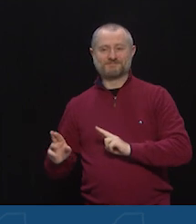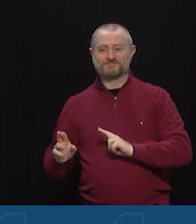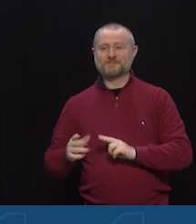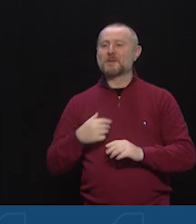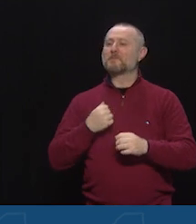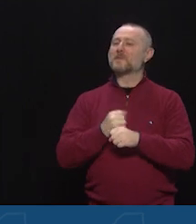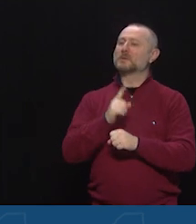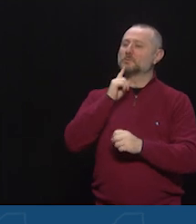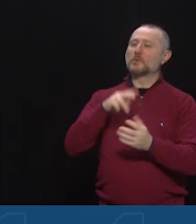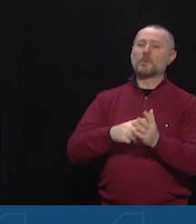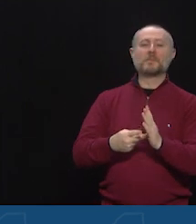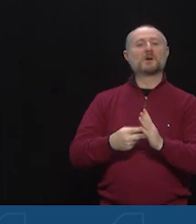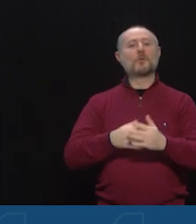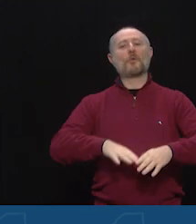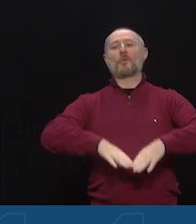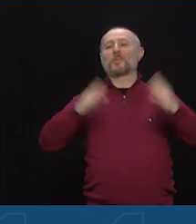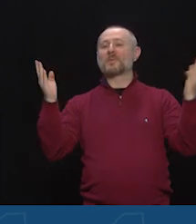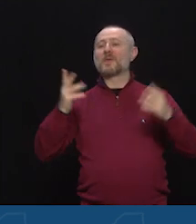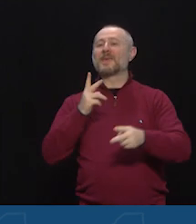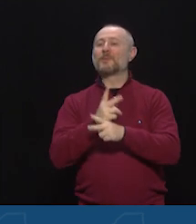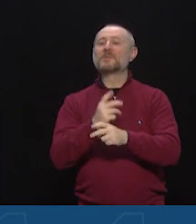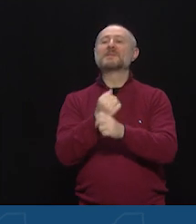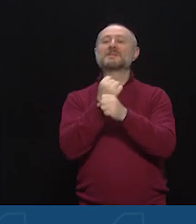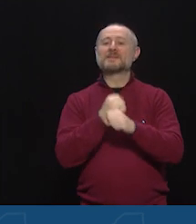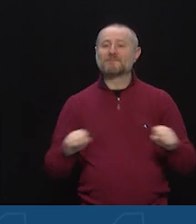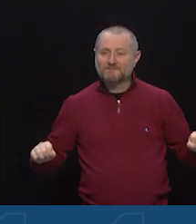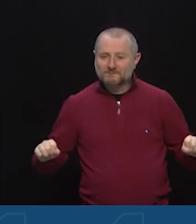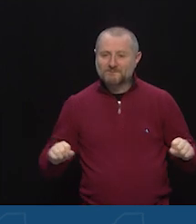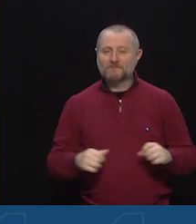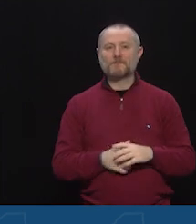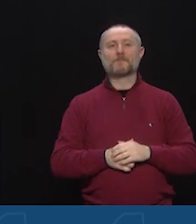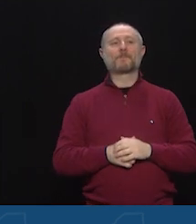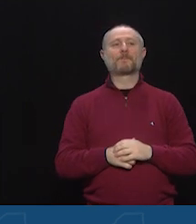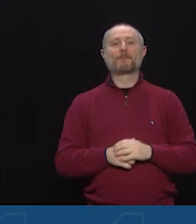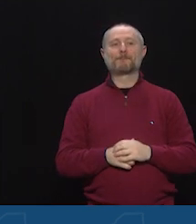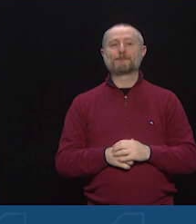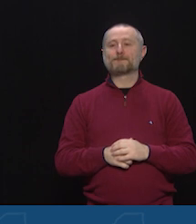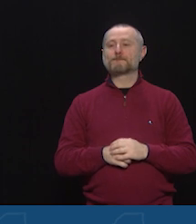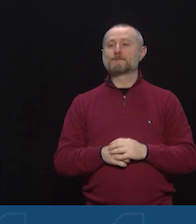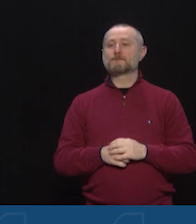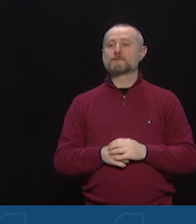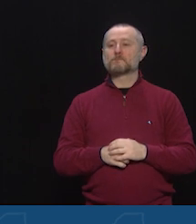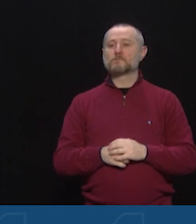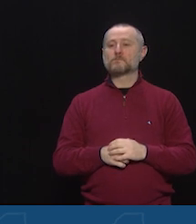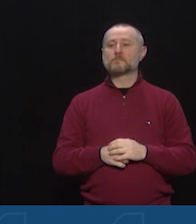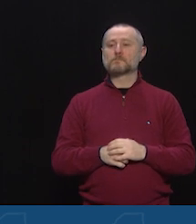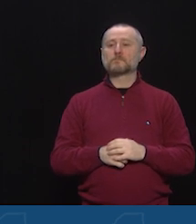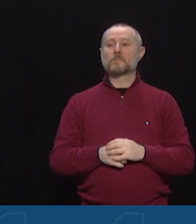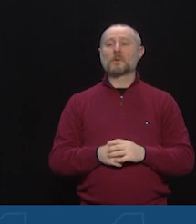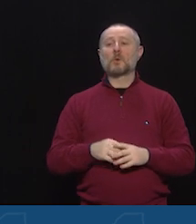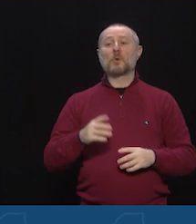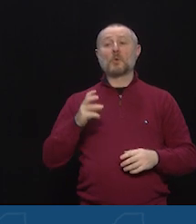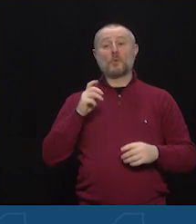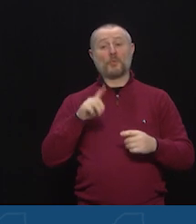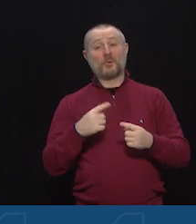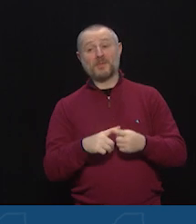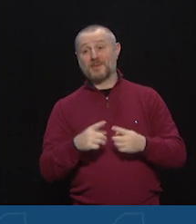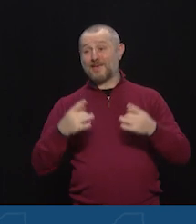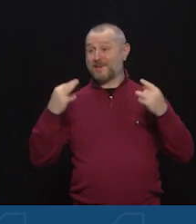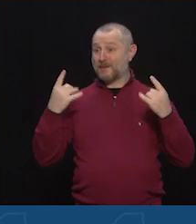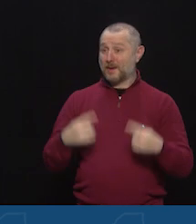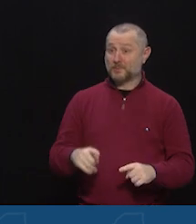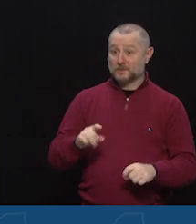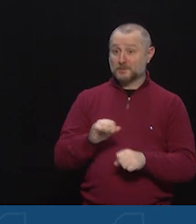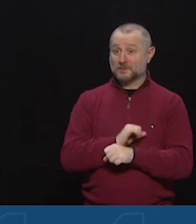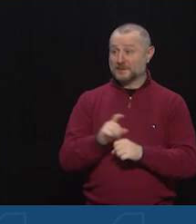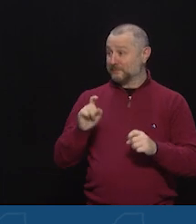continued safely to the extent that it can, and that when we if we do have a shutdown, and we're